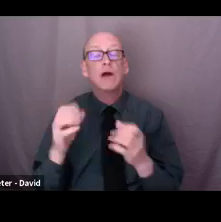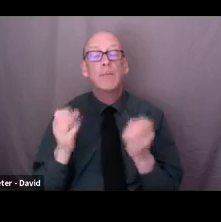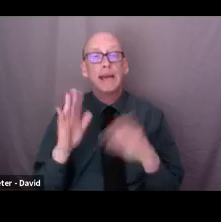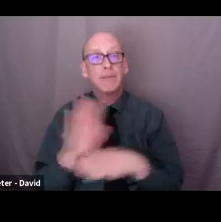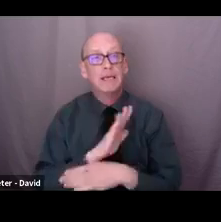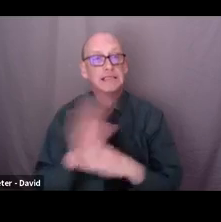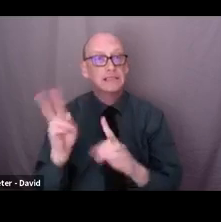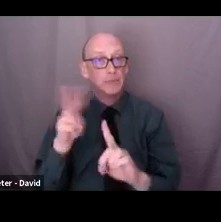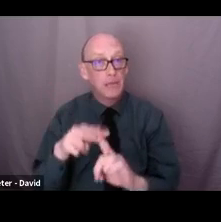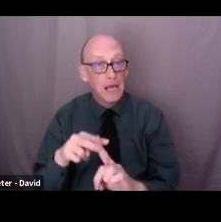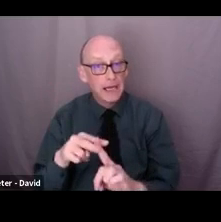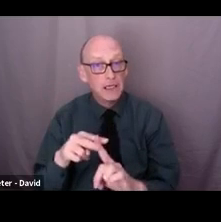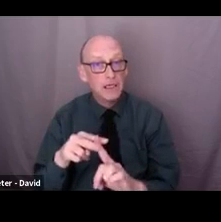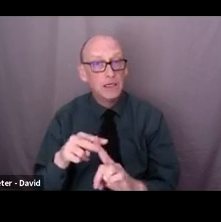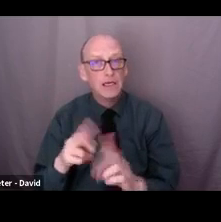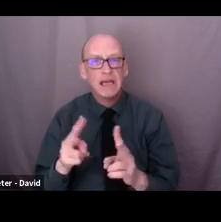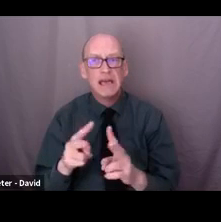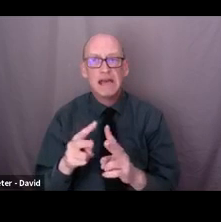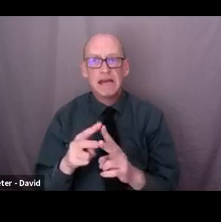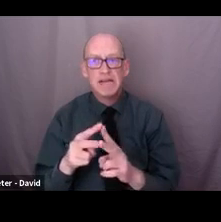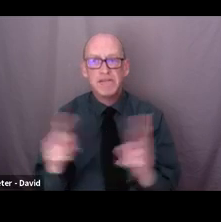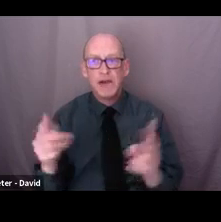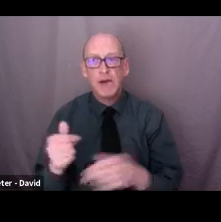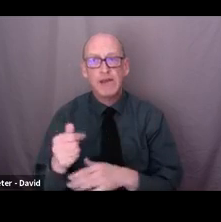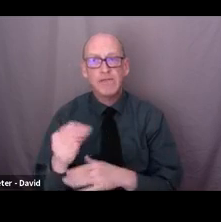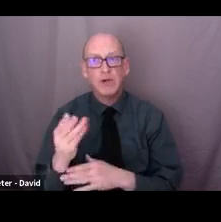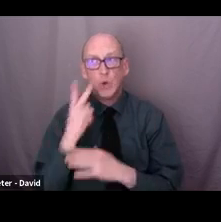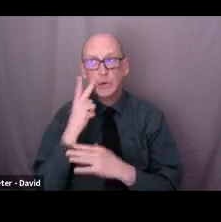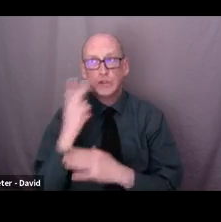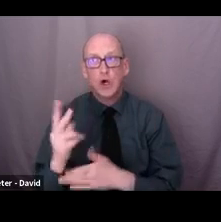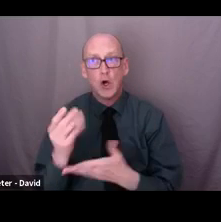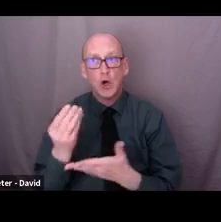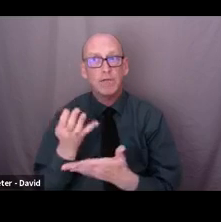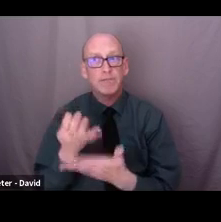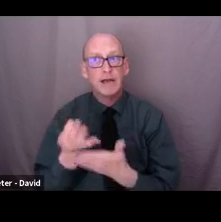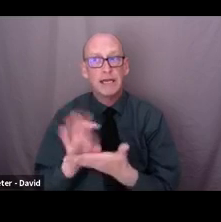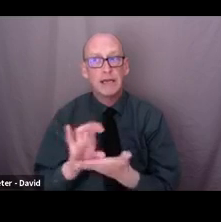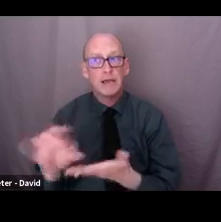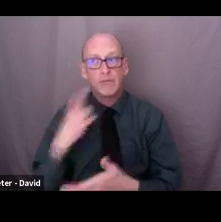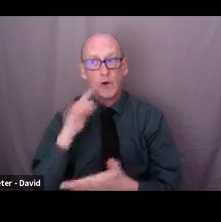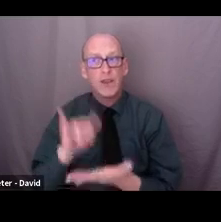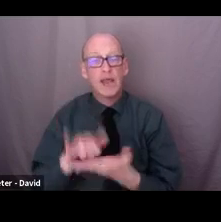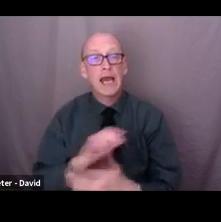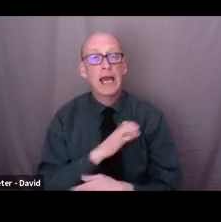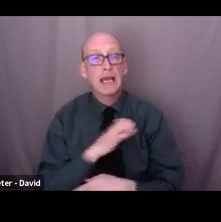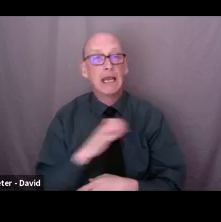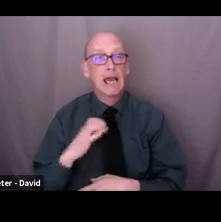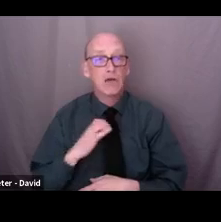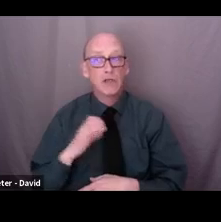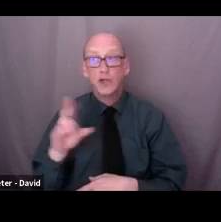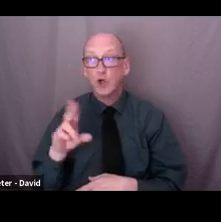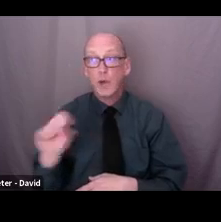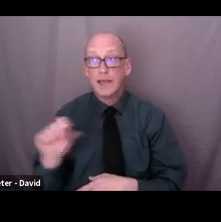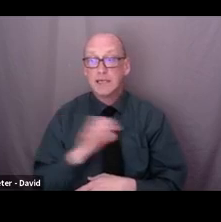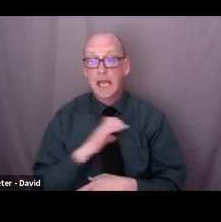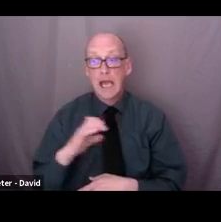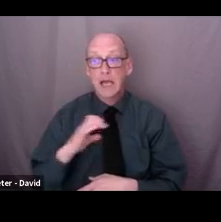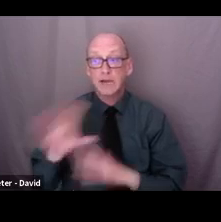that. Very few have seen funding from that yet. Congress did add $60 million to that